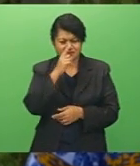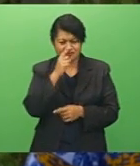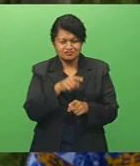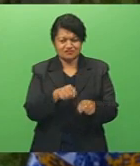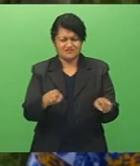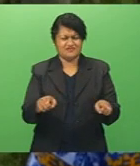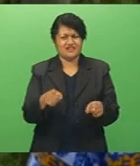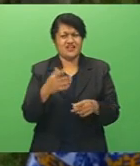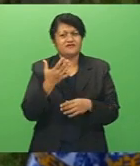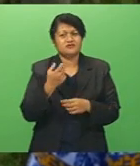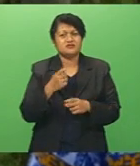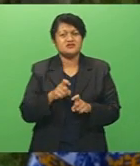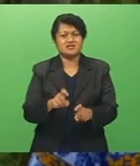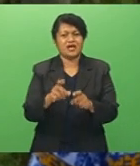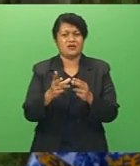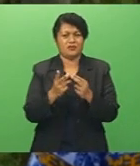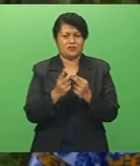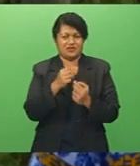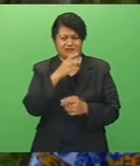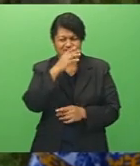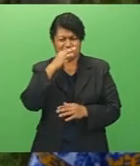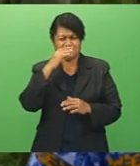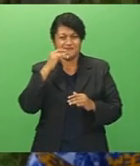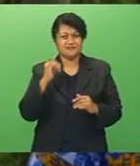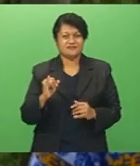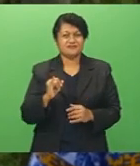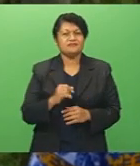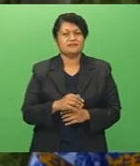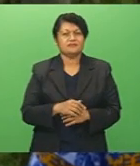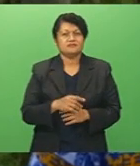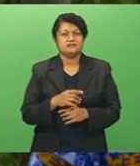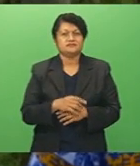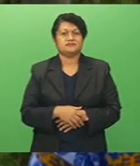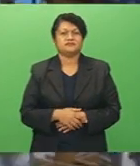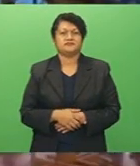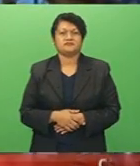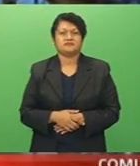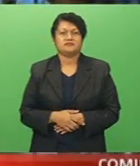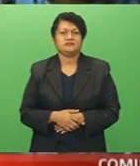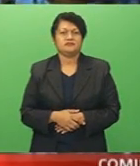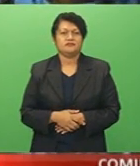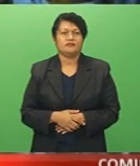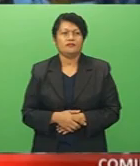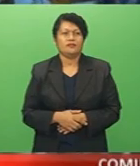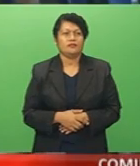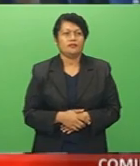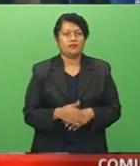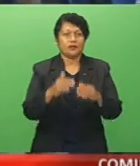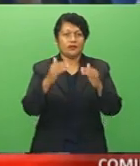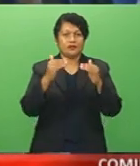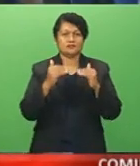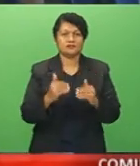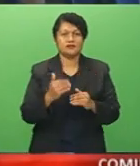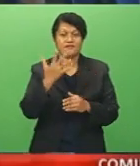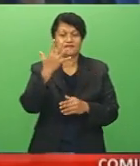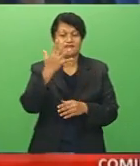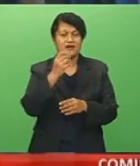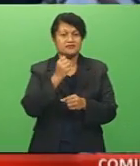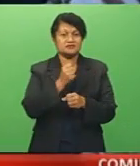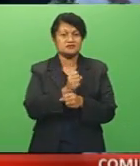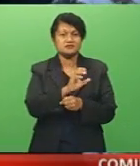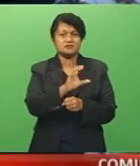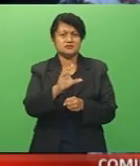smell and any associated health risk. Dipesh Kumar, FBC News. Up ahead, 5 companies